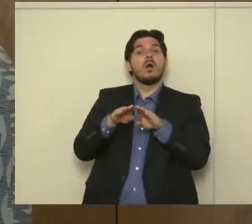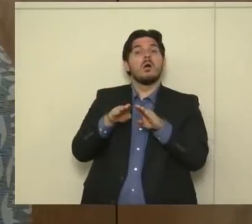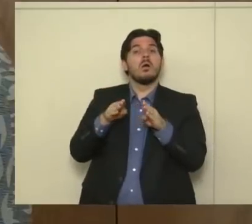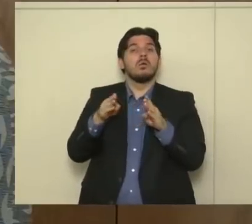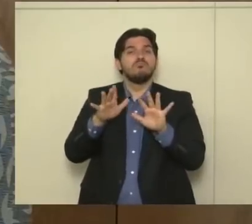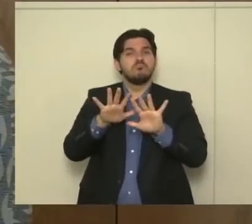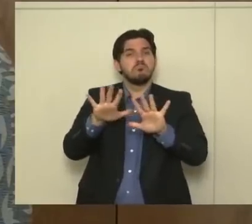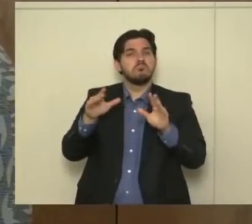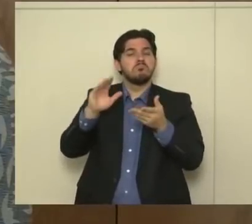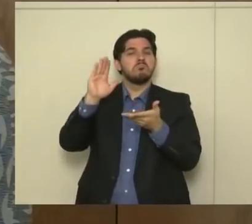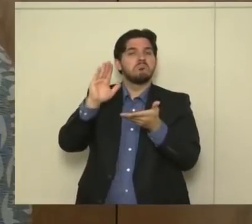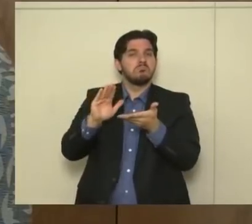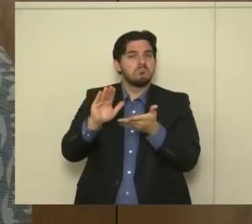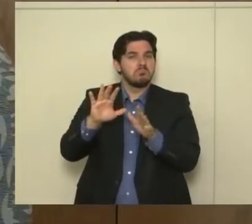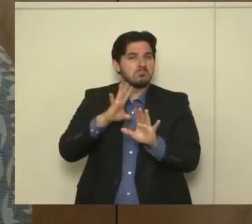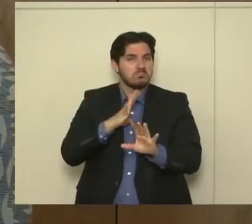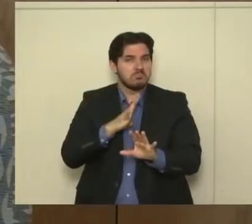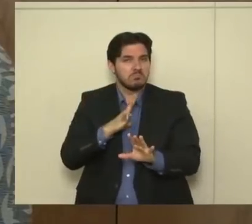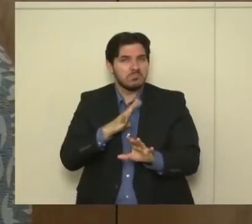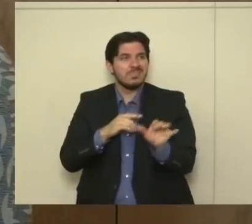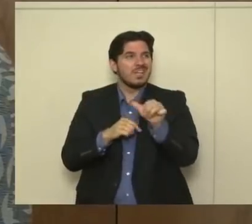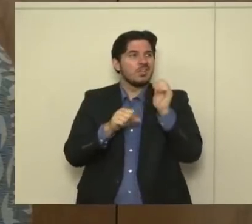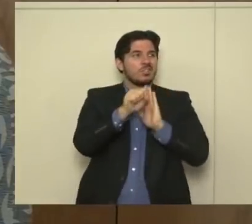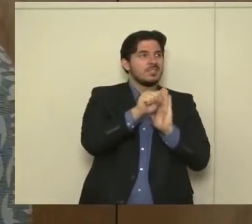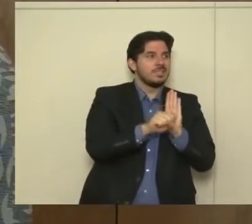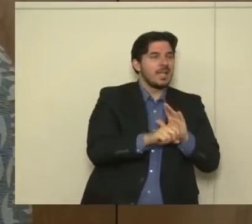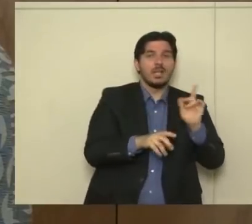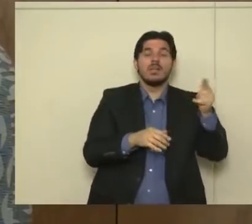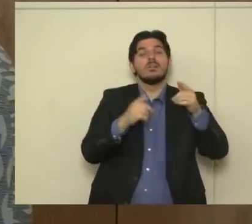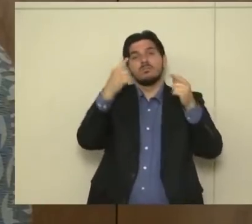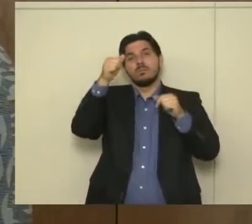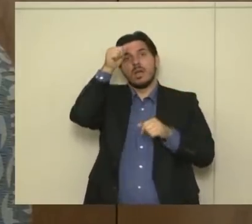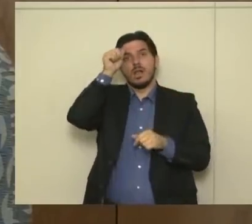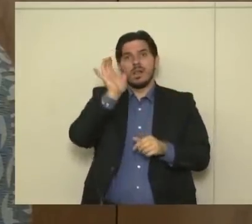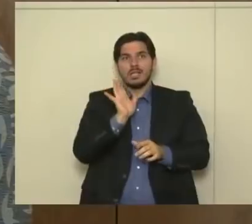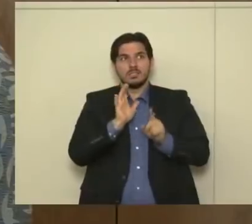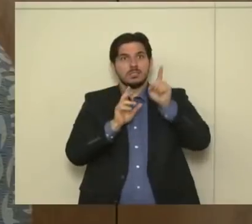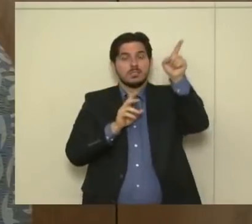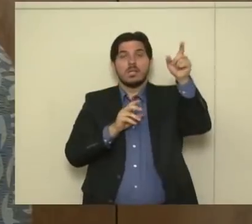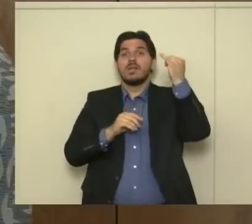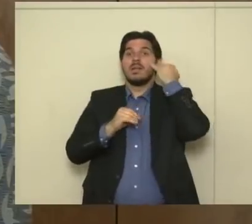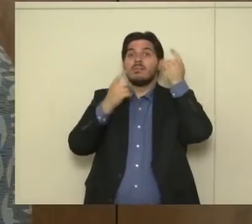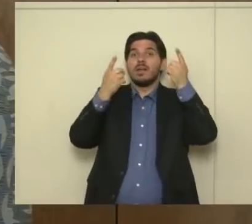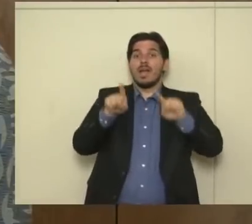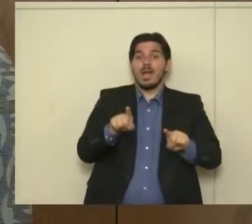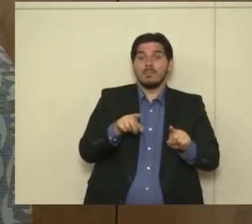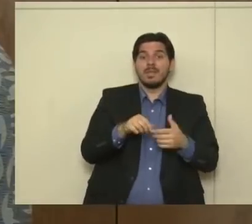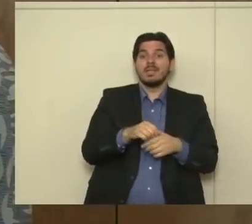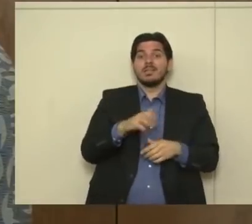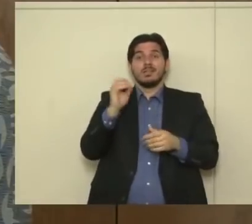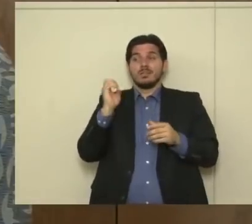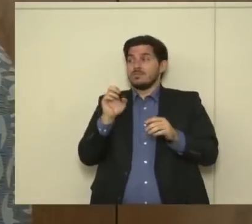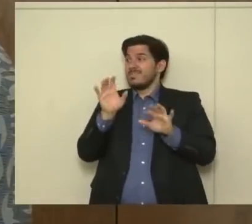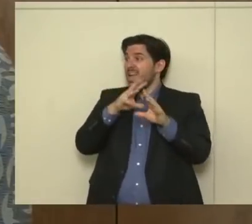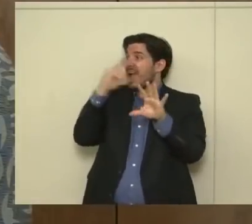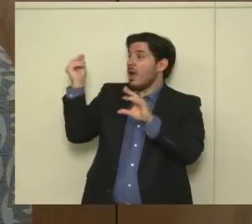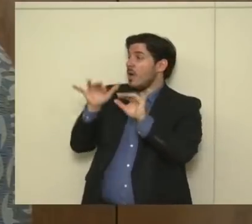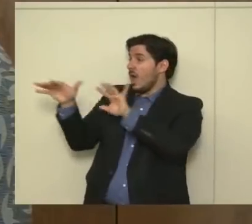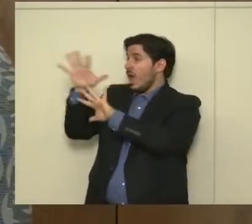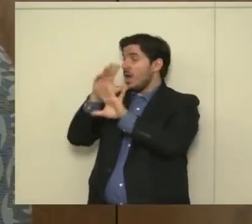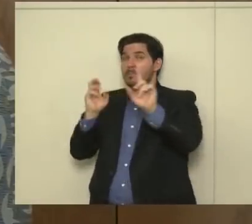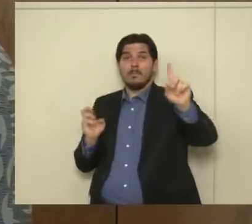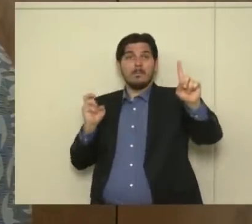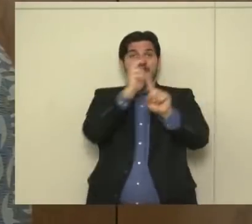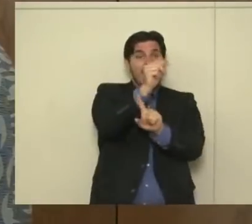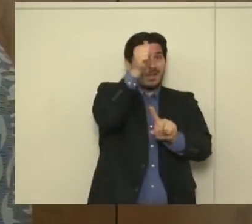conferences, although some of them have abandoned this. Alaska, that if you brought in a negative test within 3 days of traveling to that state, then